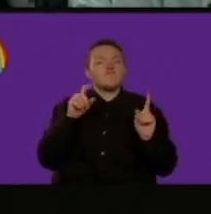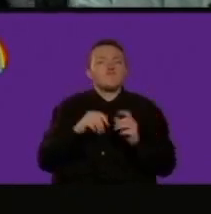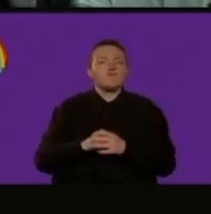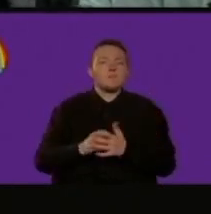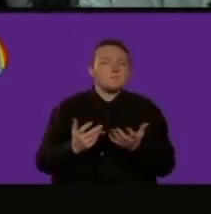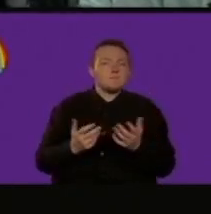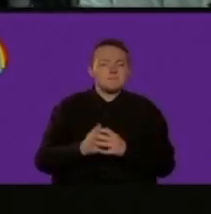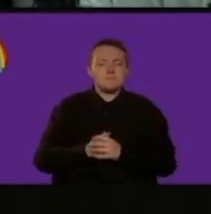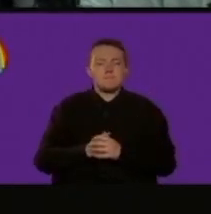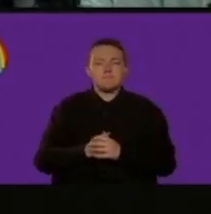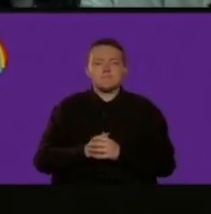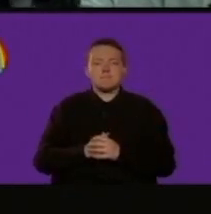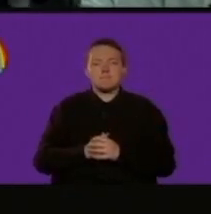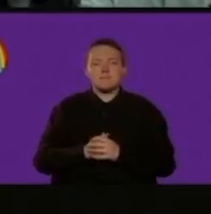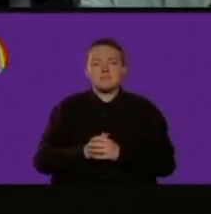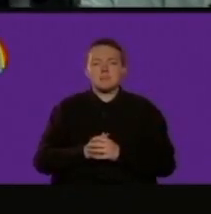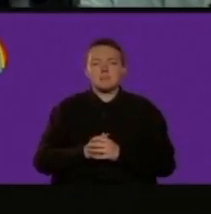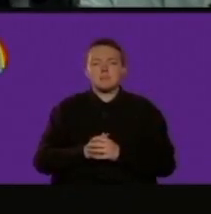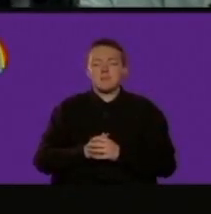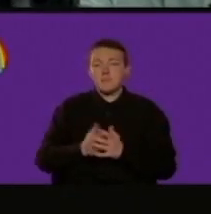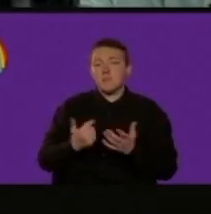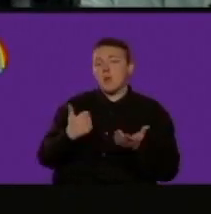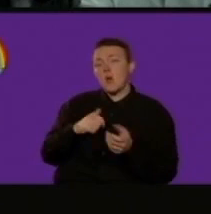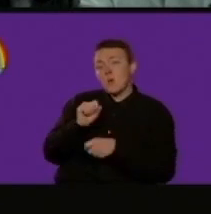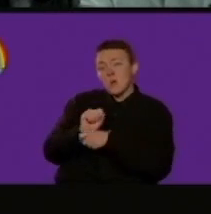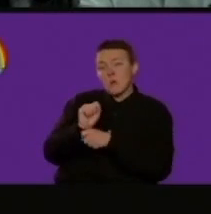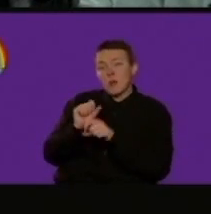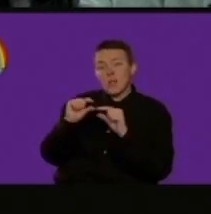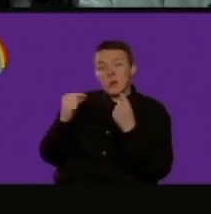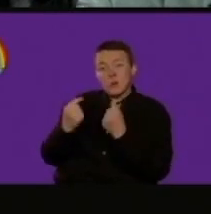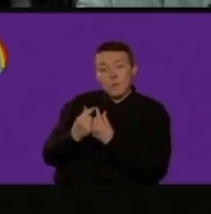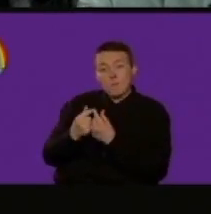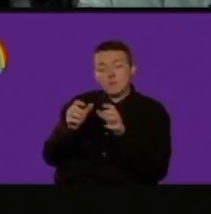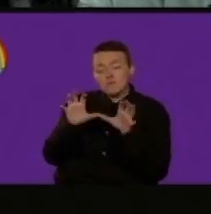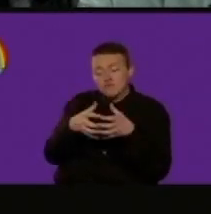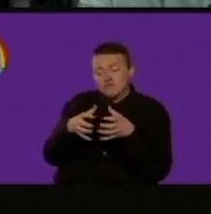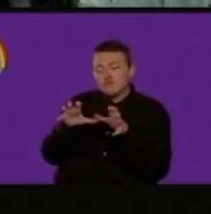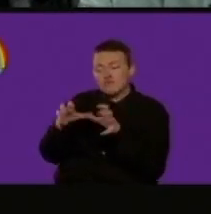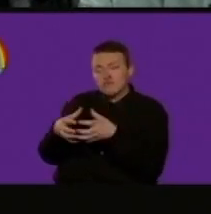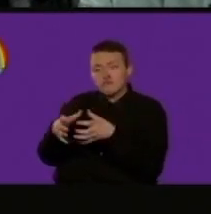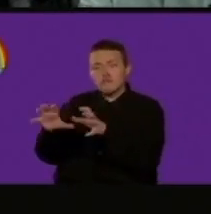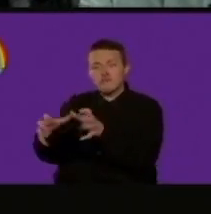promote that the projects are cross-cutting. That means among all